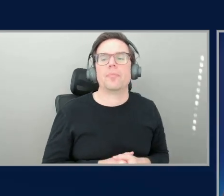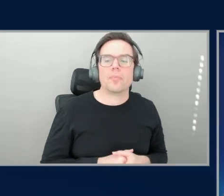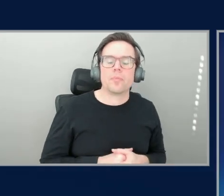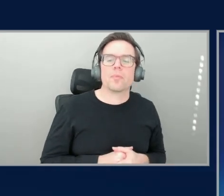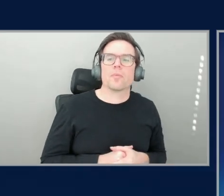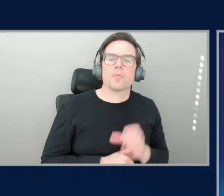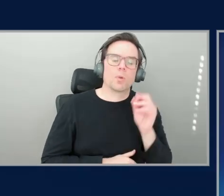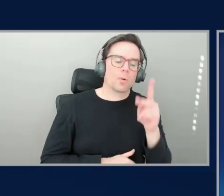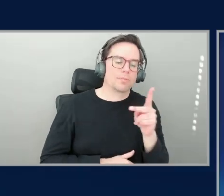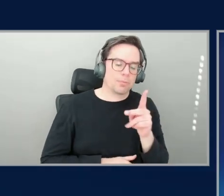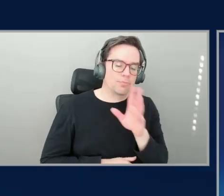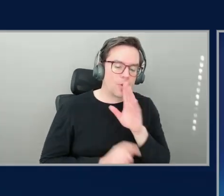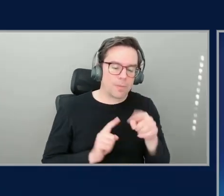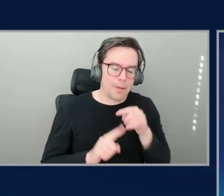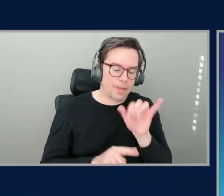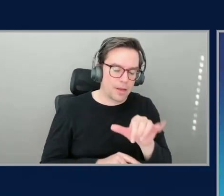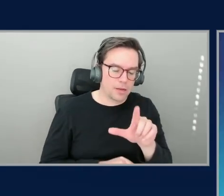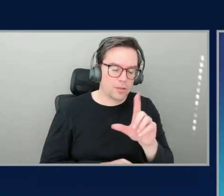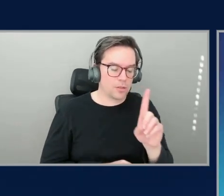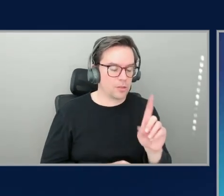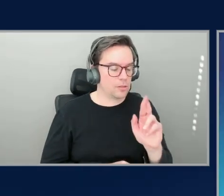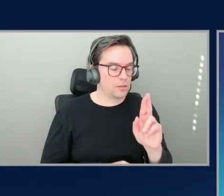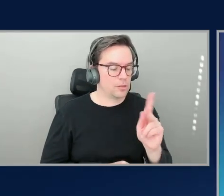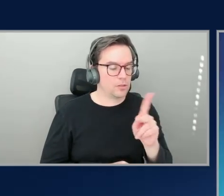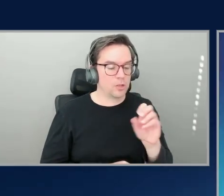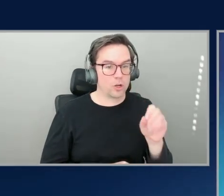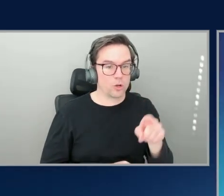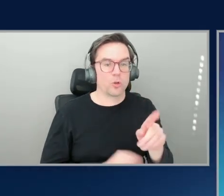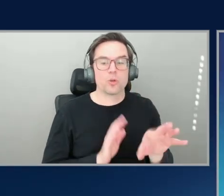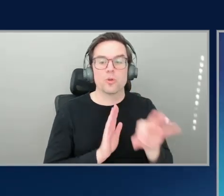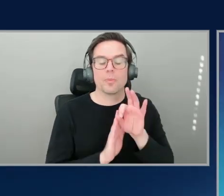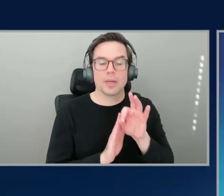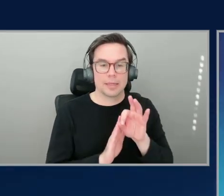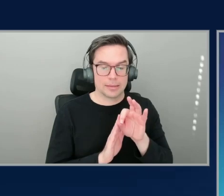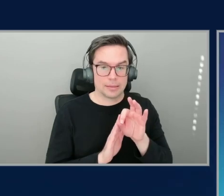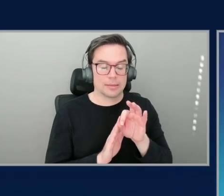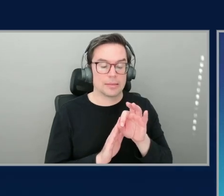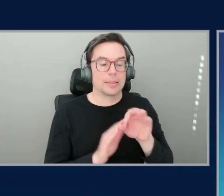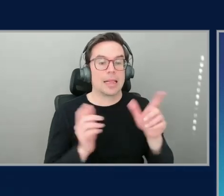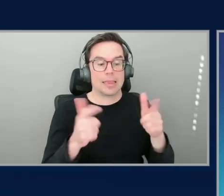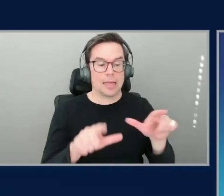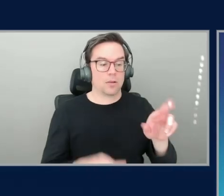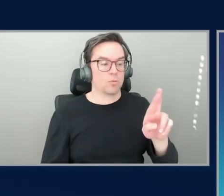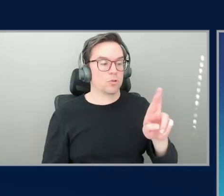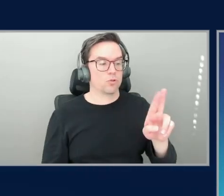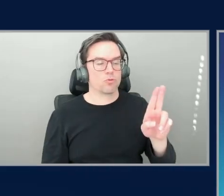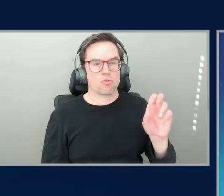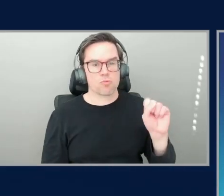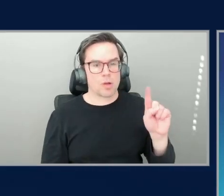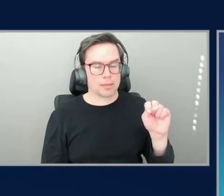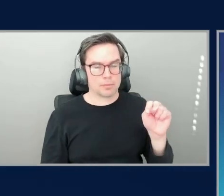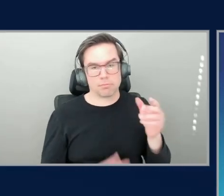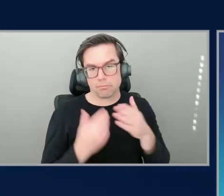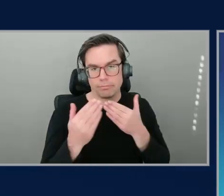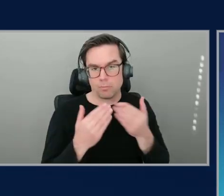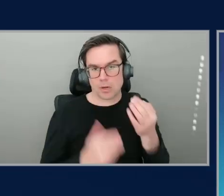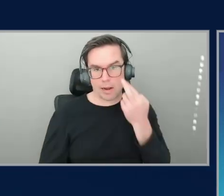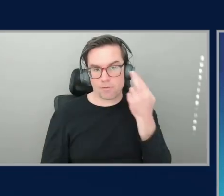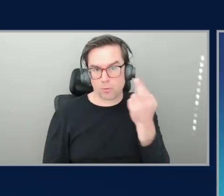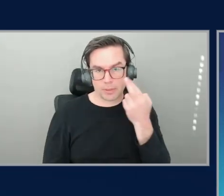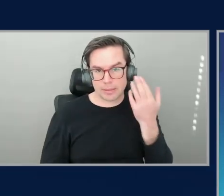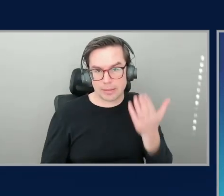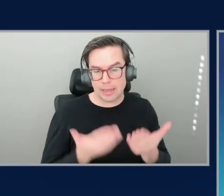Darko, you picked a language. You picked Rust for whatever reason. You know, we could maybe get into